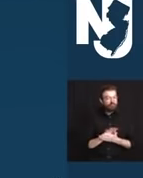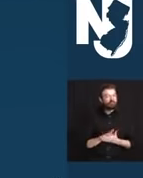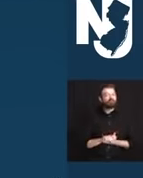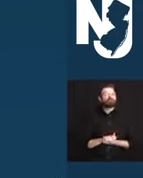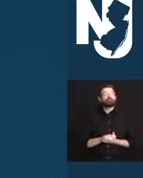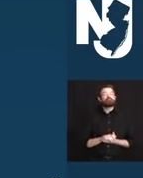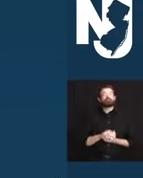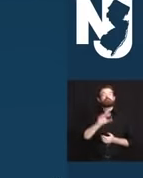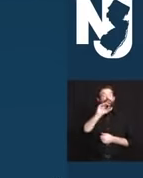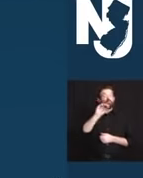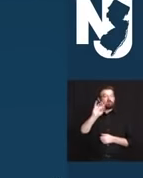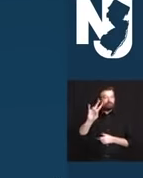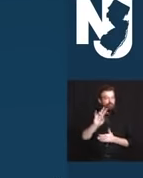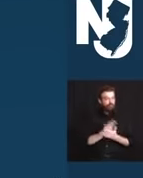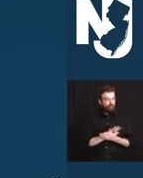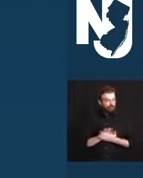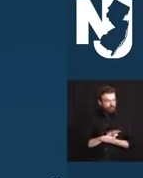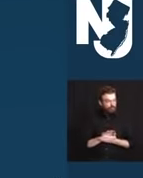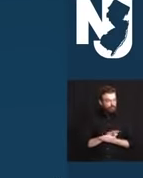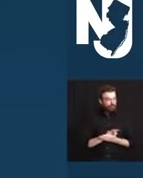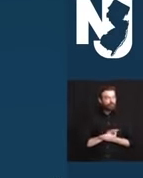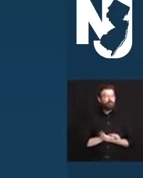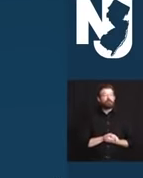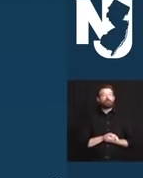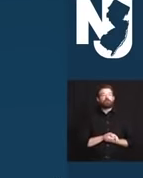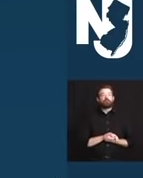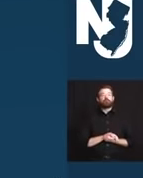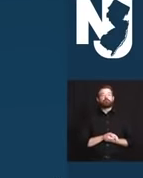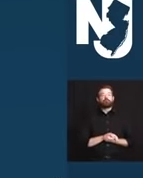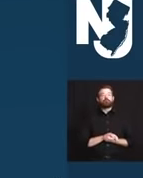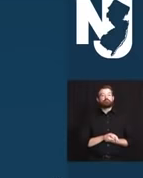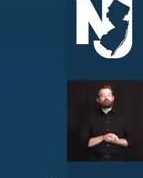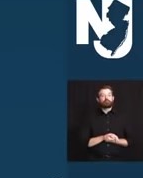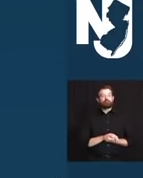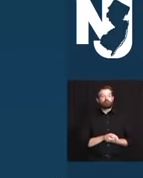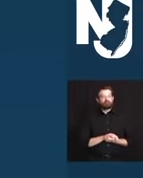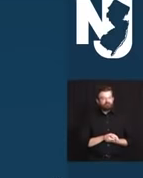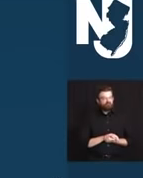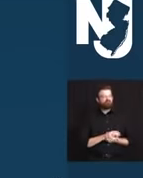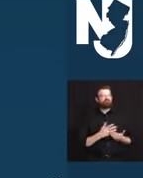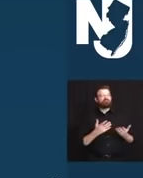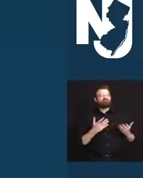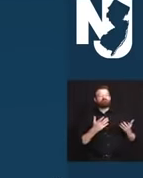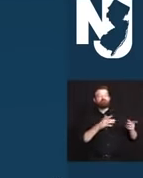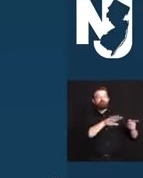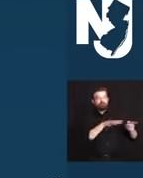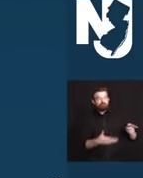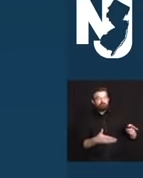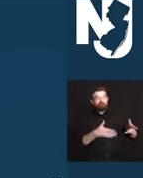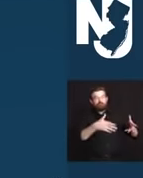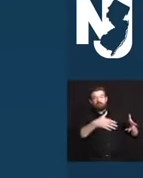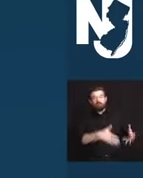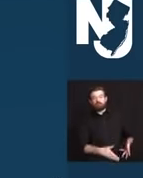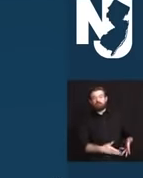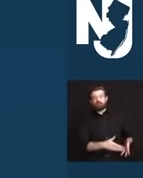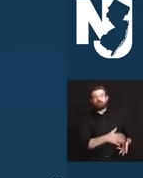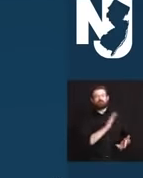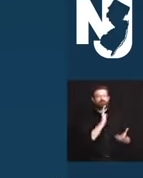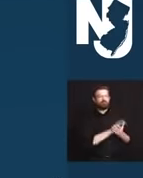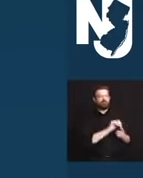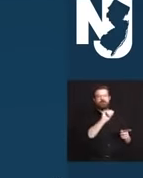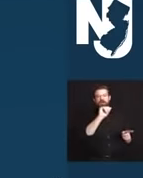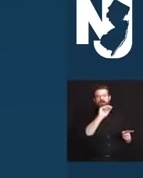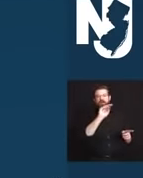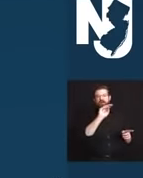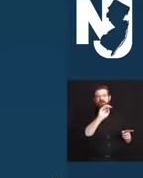music. He leaves behind his beloved wife, Pamela, with whom I had the great honor, although it